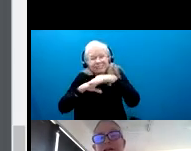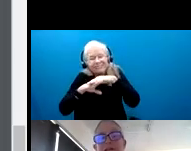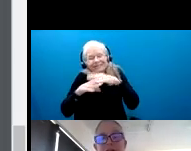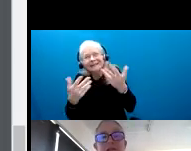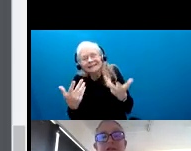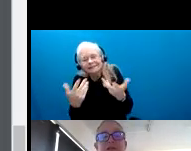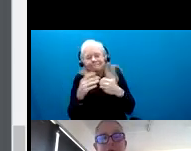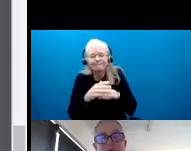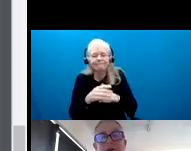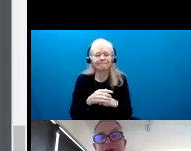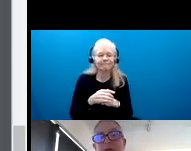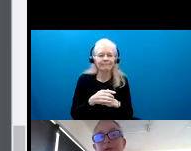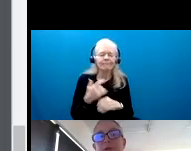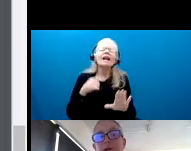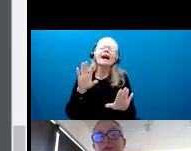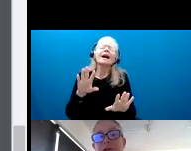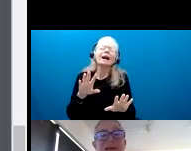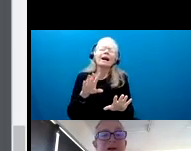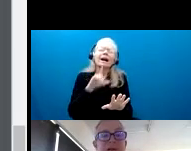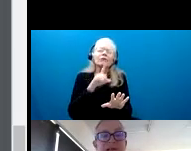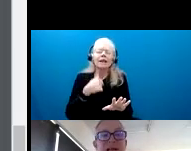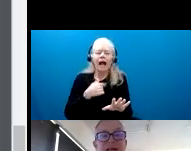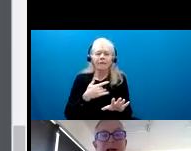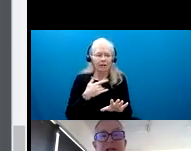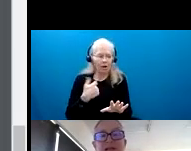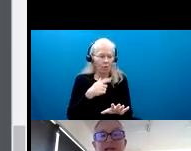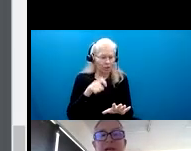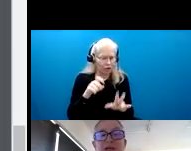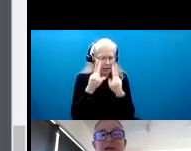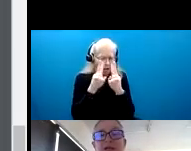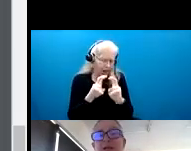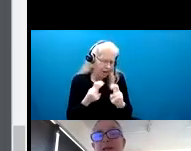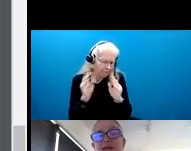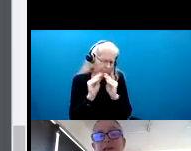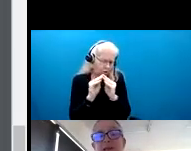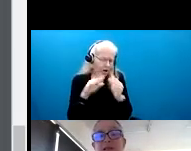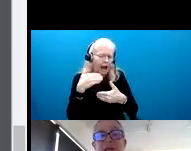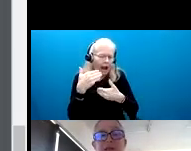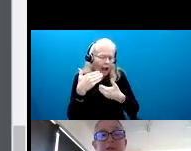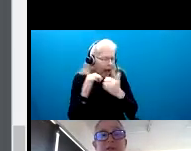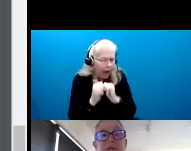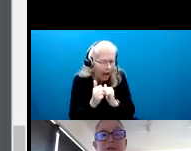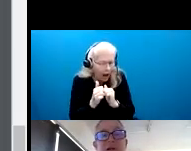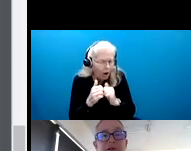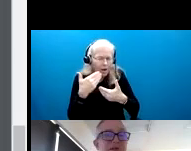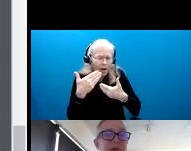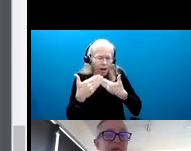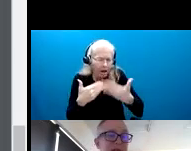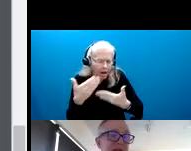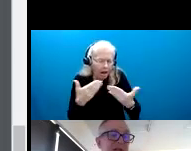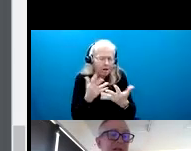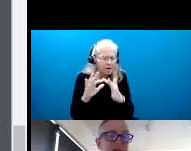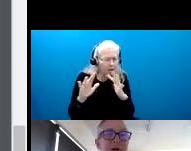think it deserves going through and figuring out exactly how that's going to be executed. My concern is that they'll just